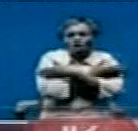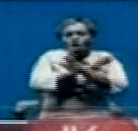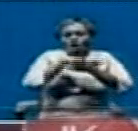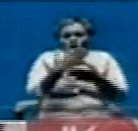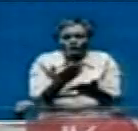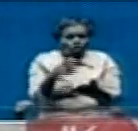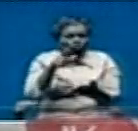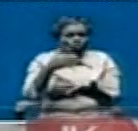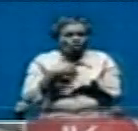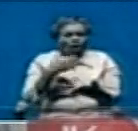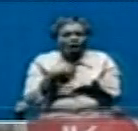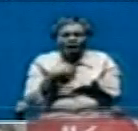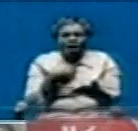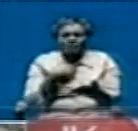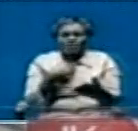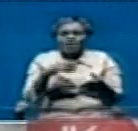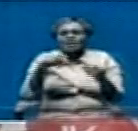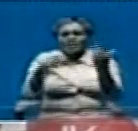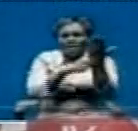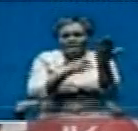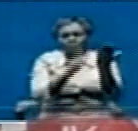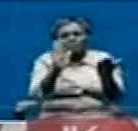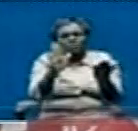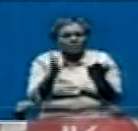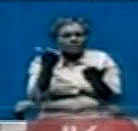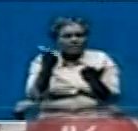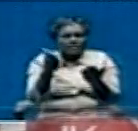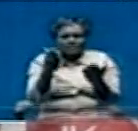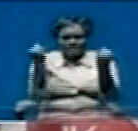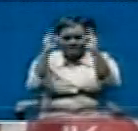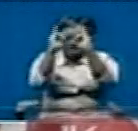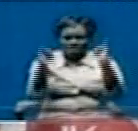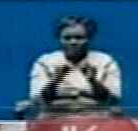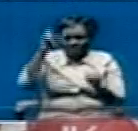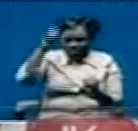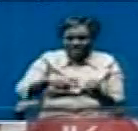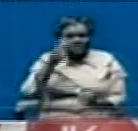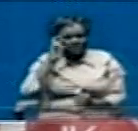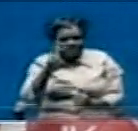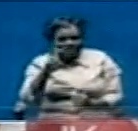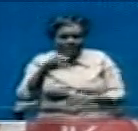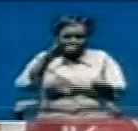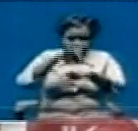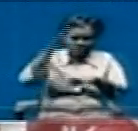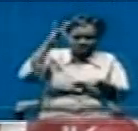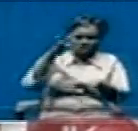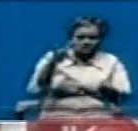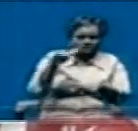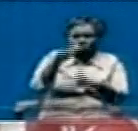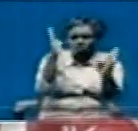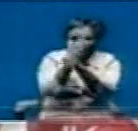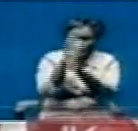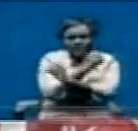maybe a line of clothing with your name on it. This is an image we need to see, feel, touch. Hey, don't dive into this stuff,